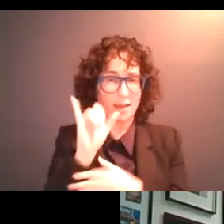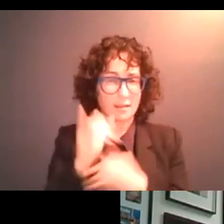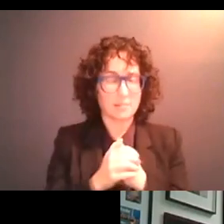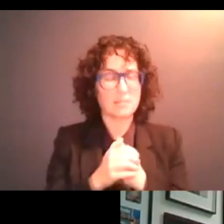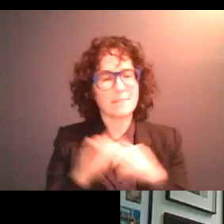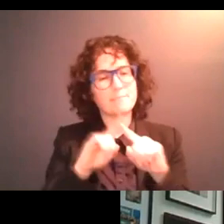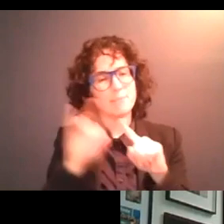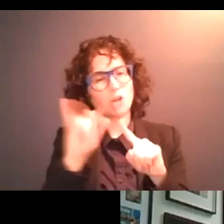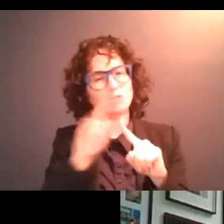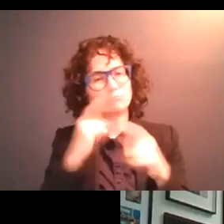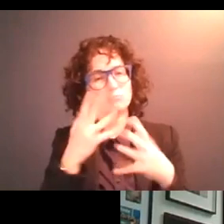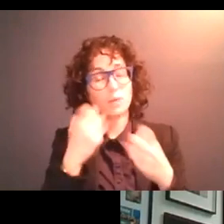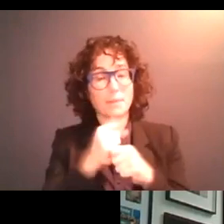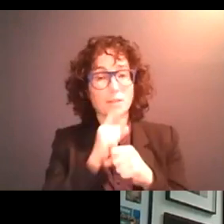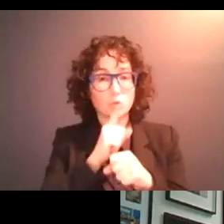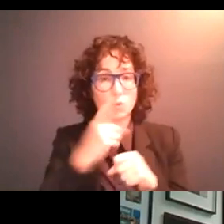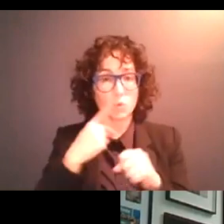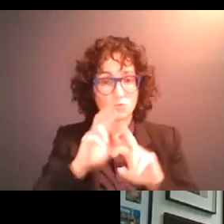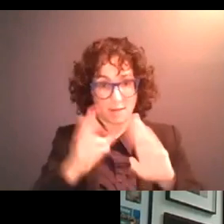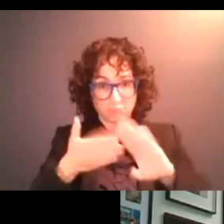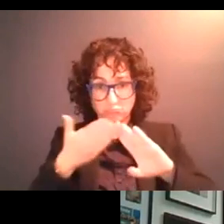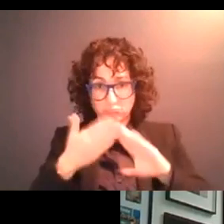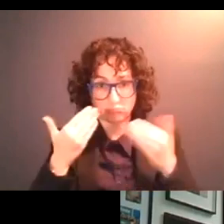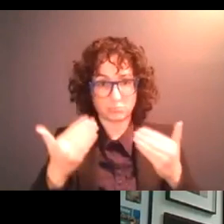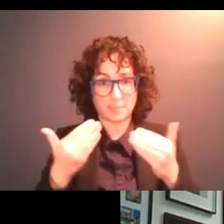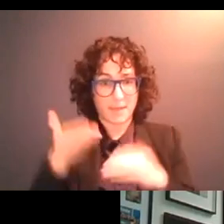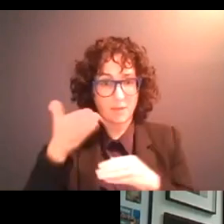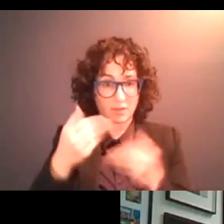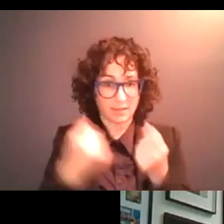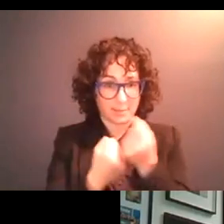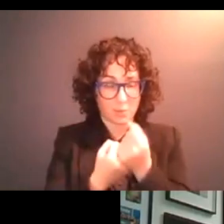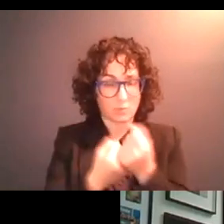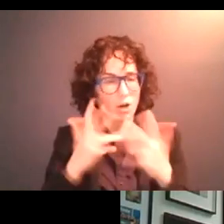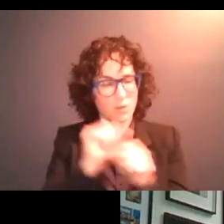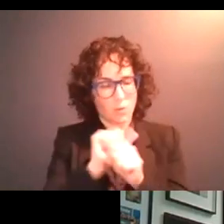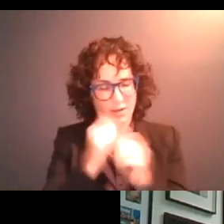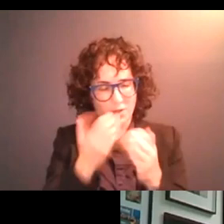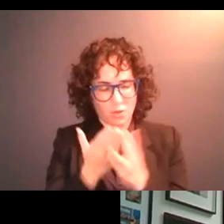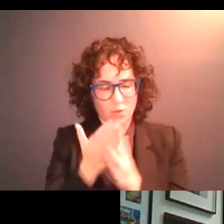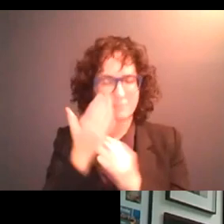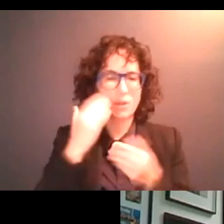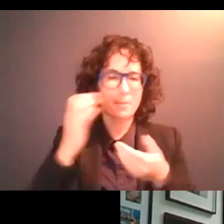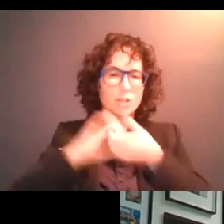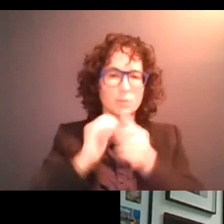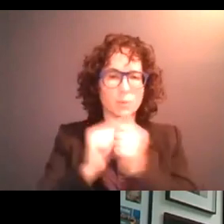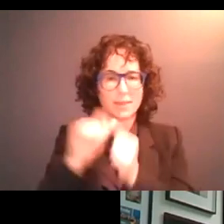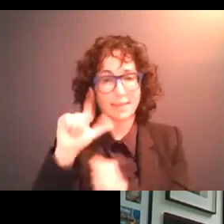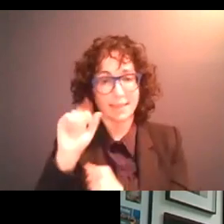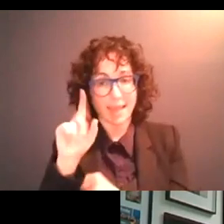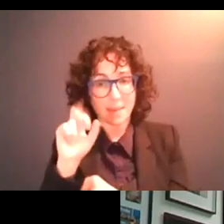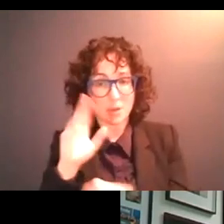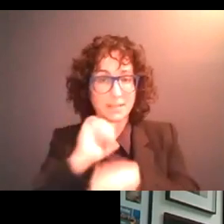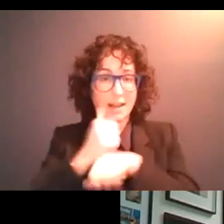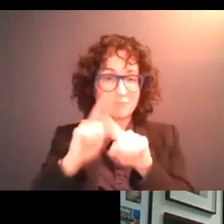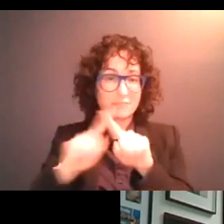but also to make sure that we're ready operationally to be out there and supporting. We're already working through partnerships with labor. We're setting up more